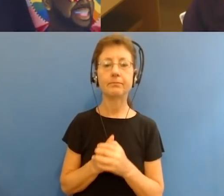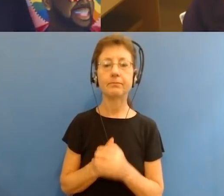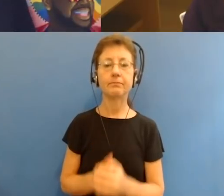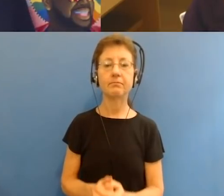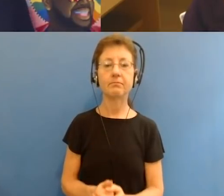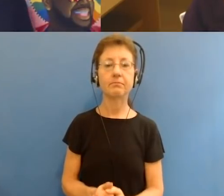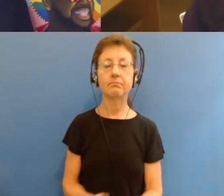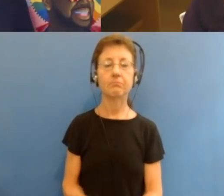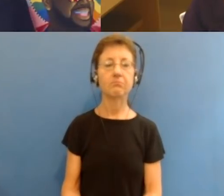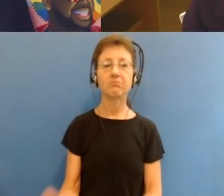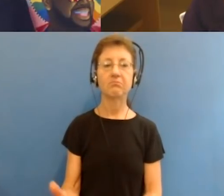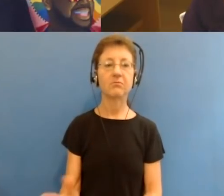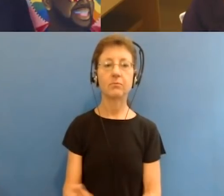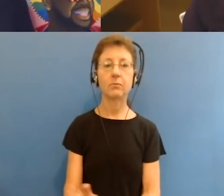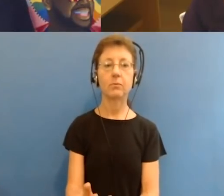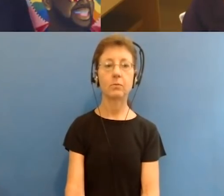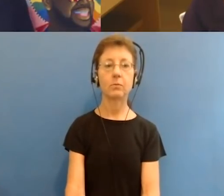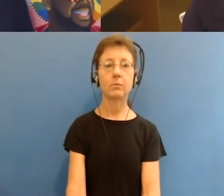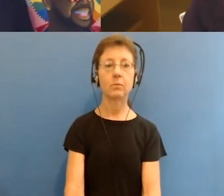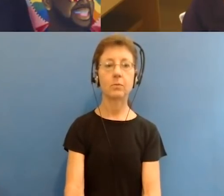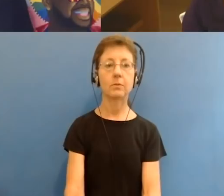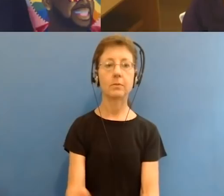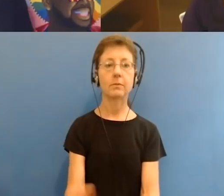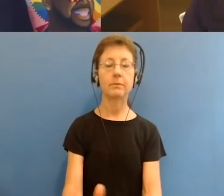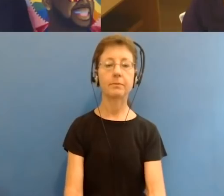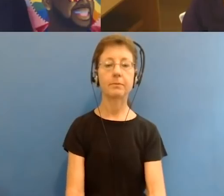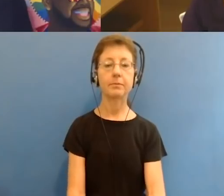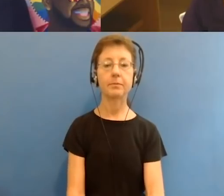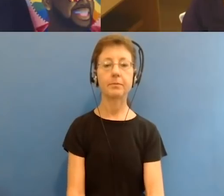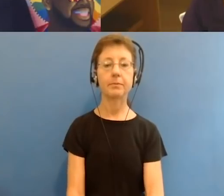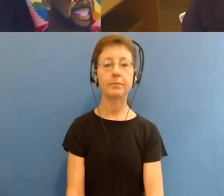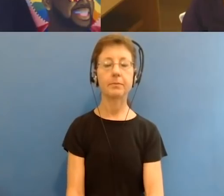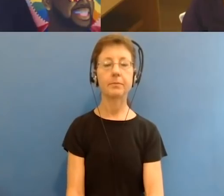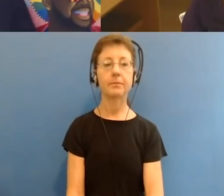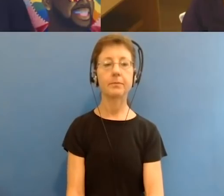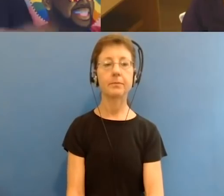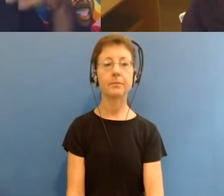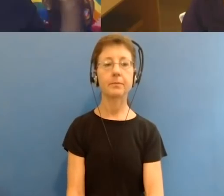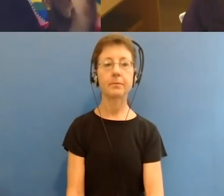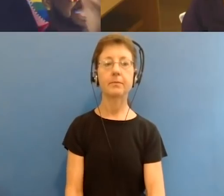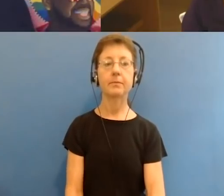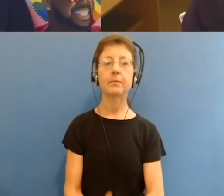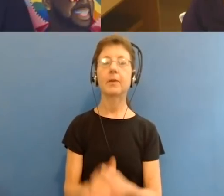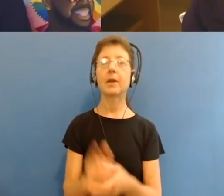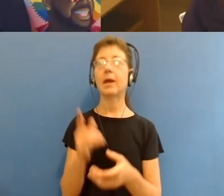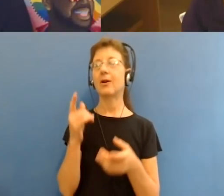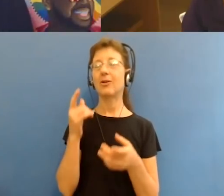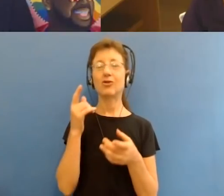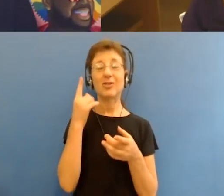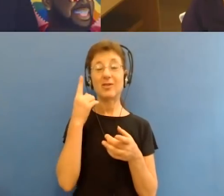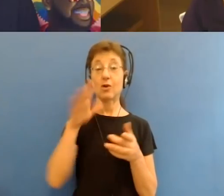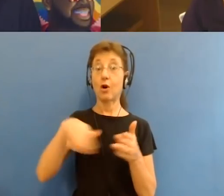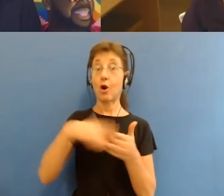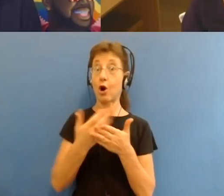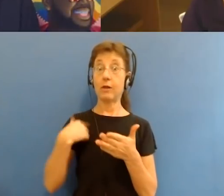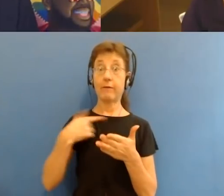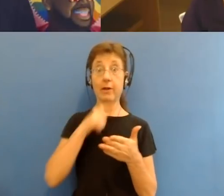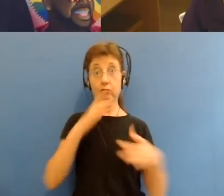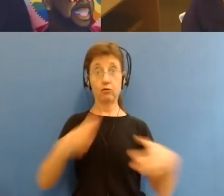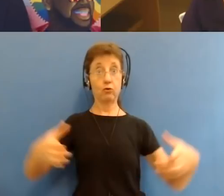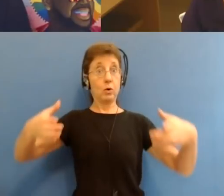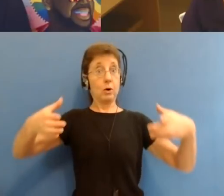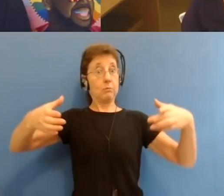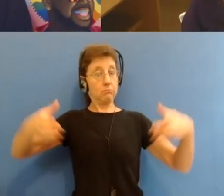by dedicating the merit, actually, you know, and I just want to, on behalf of all of us who've gathered in the space, I